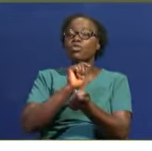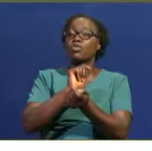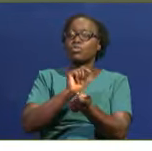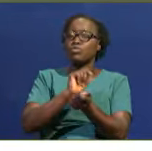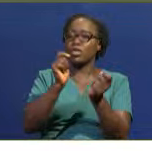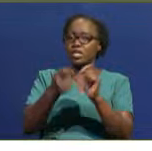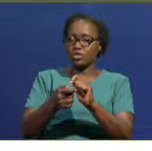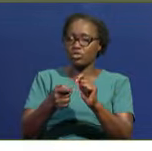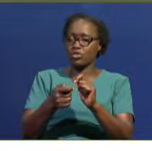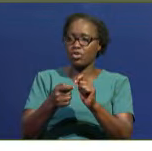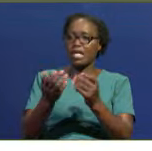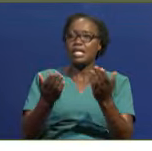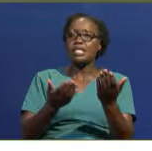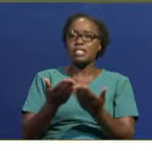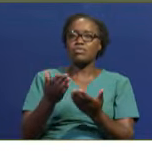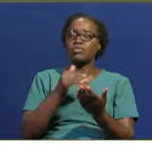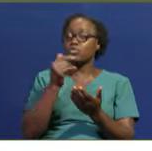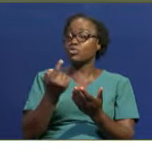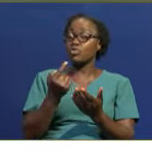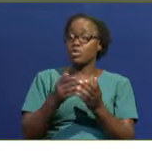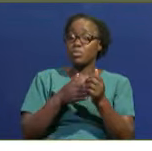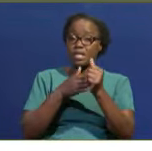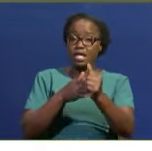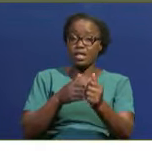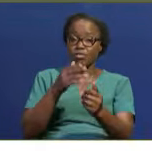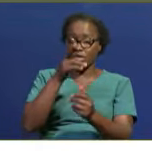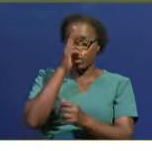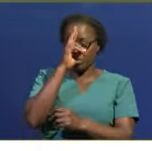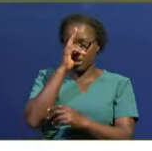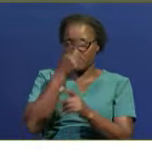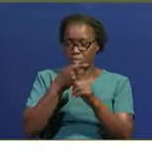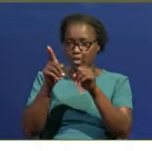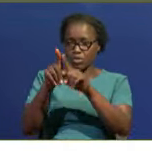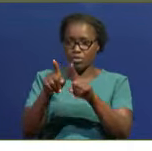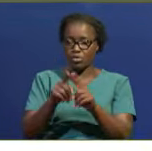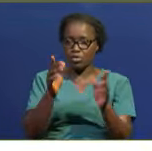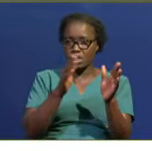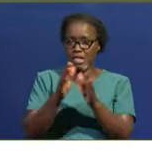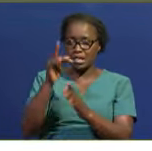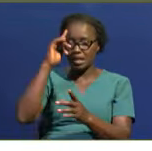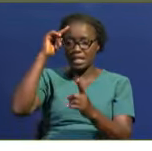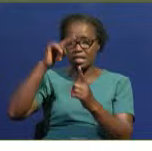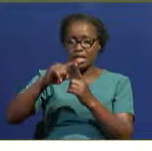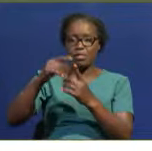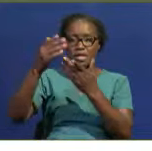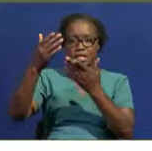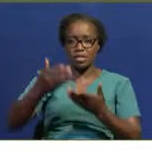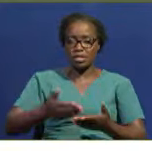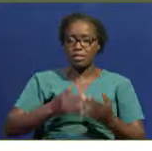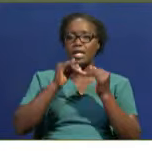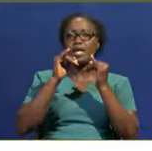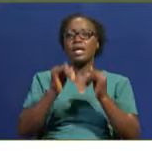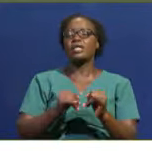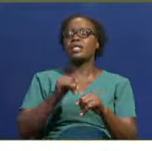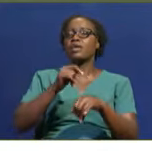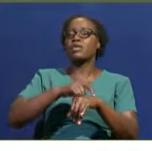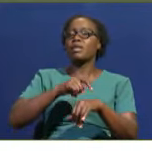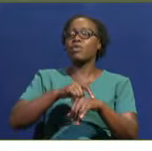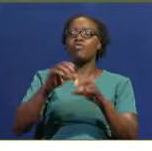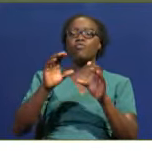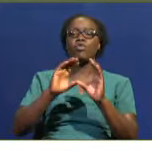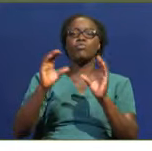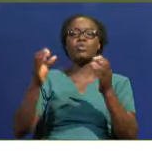be the guide for our officers, but will be the strategies aimed at ushering in a new era of